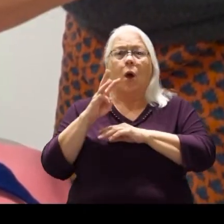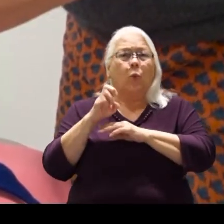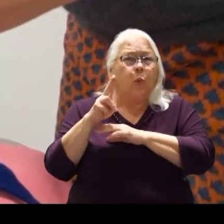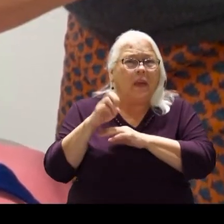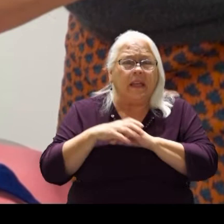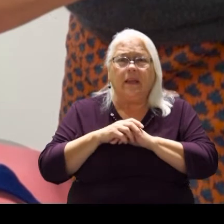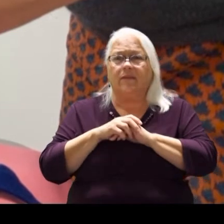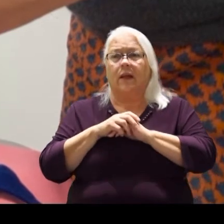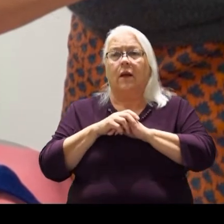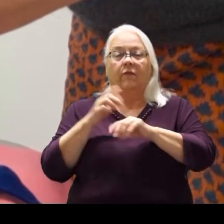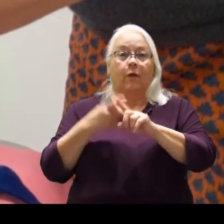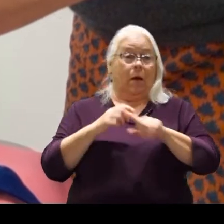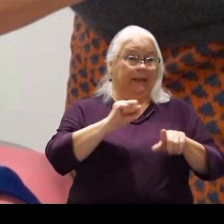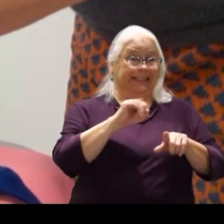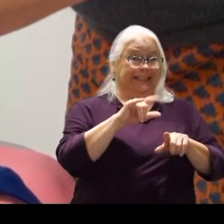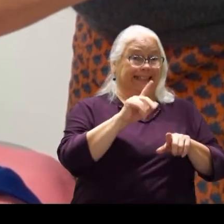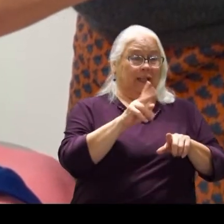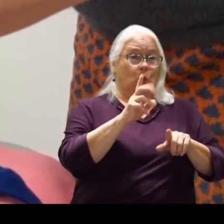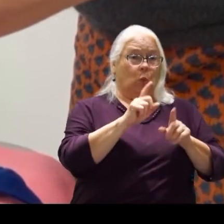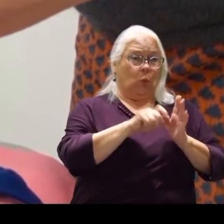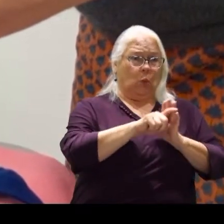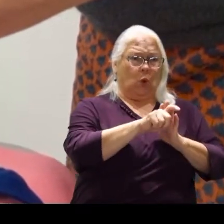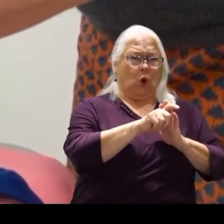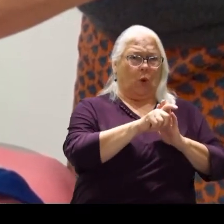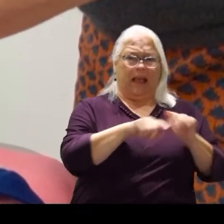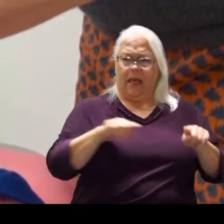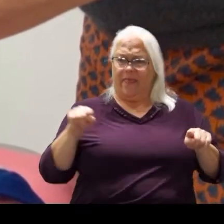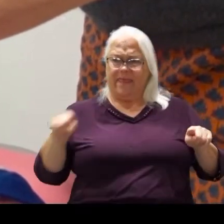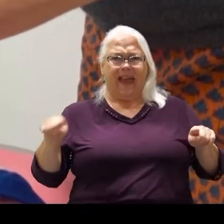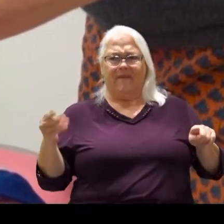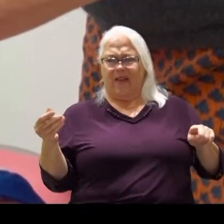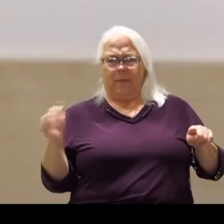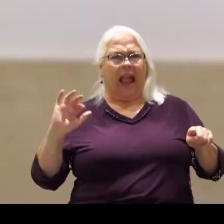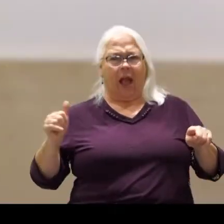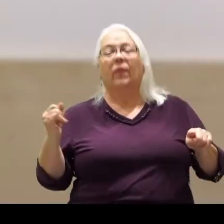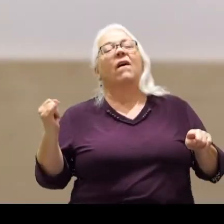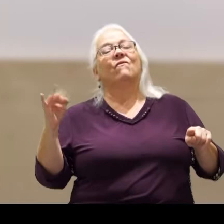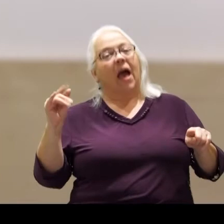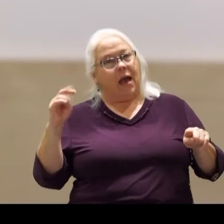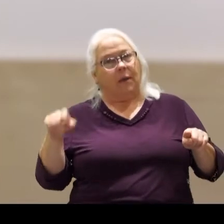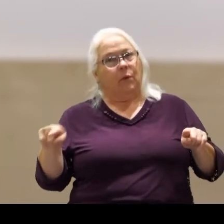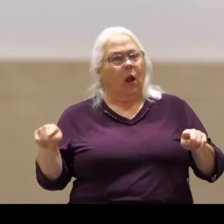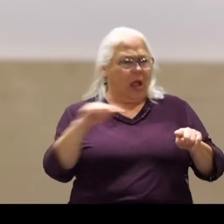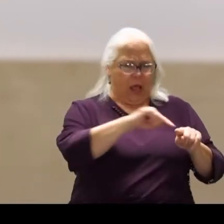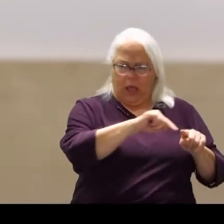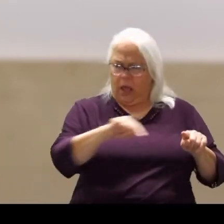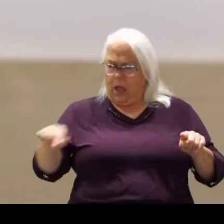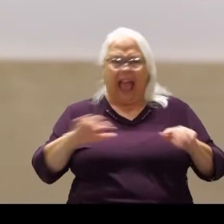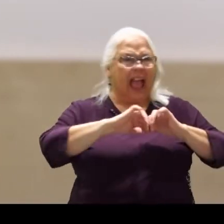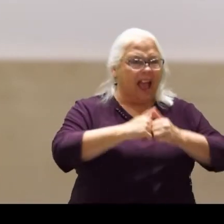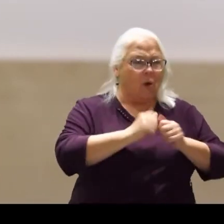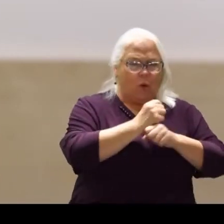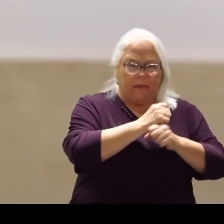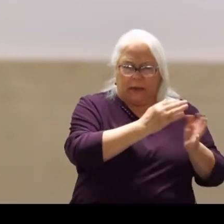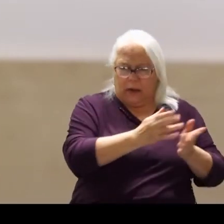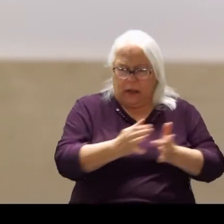learn everything from the silkworm to the fabric. Where does the fabric come from? Where does the fiber come from, I